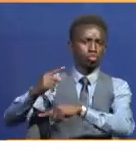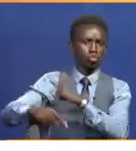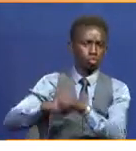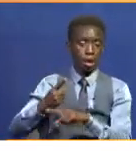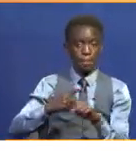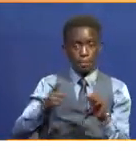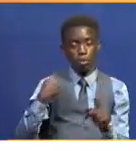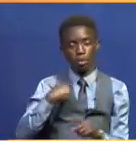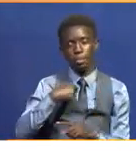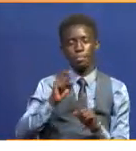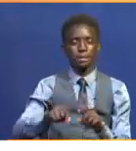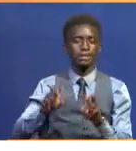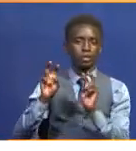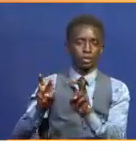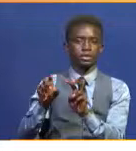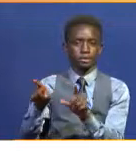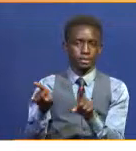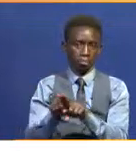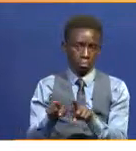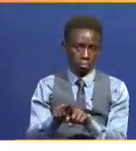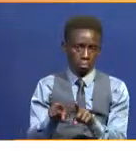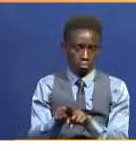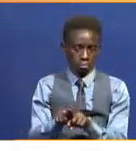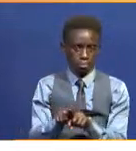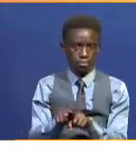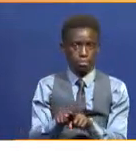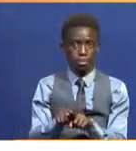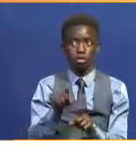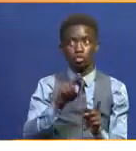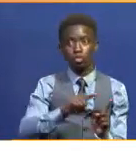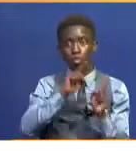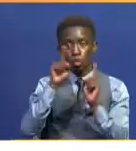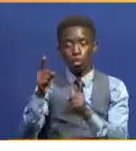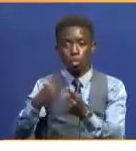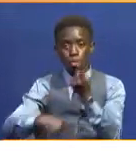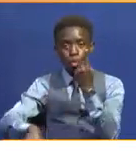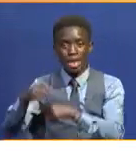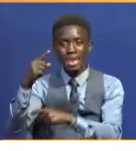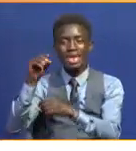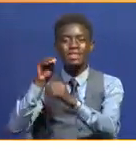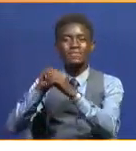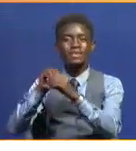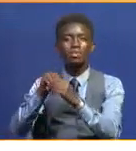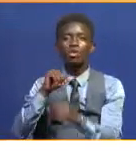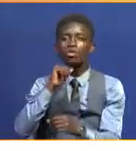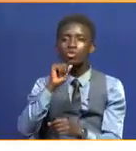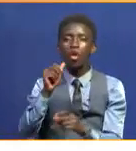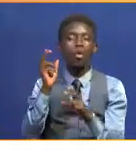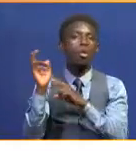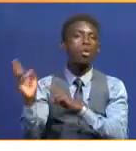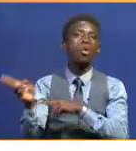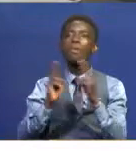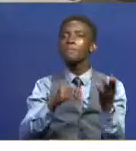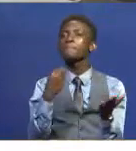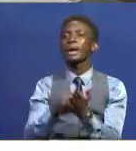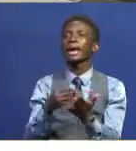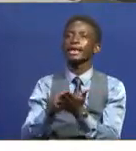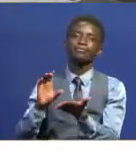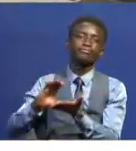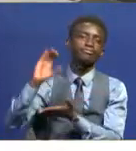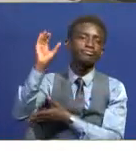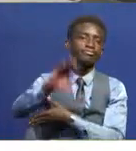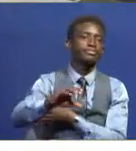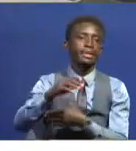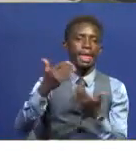as you go into any investments, not just money market funds. Mm. Mm. And Dennis, what I've